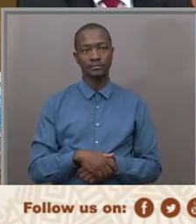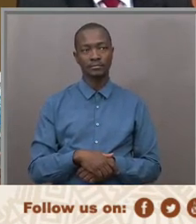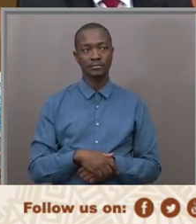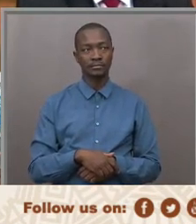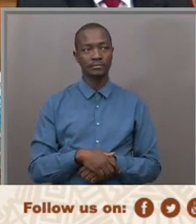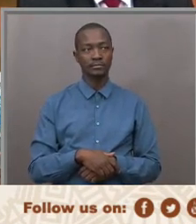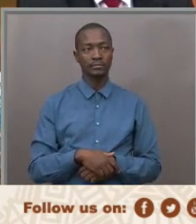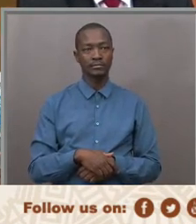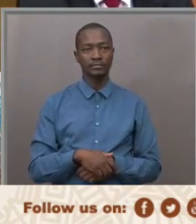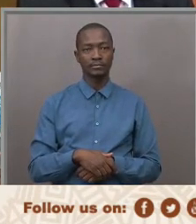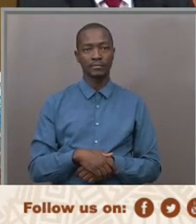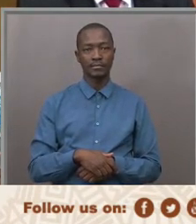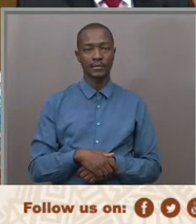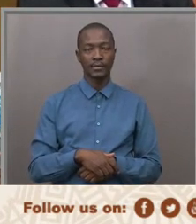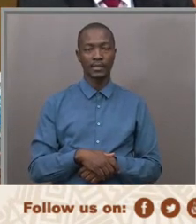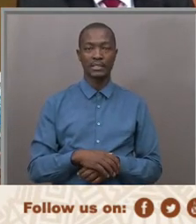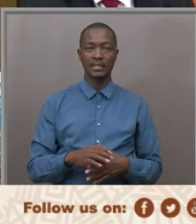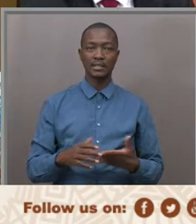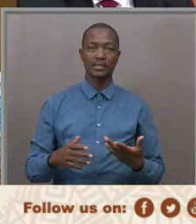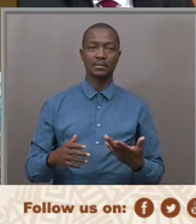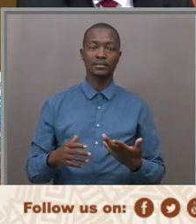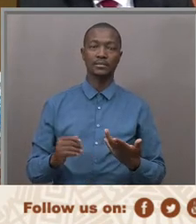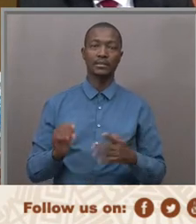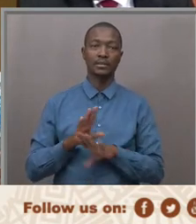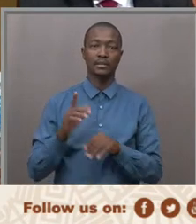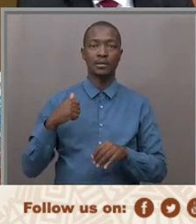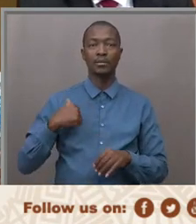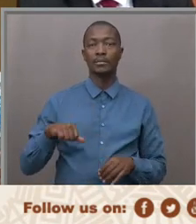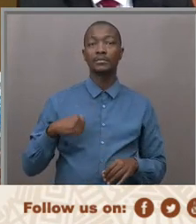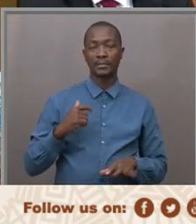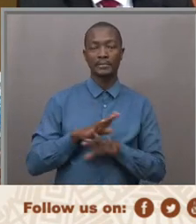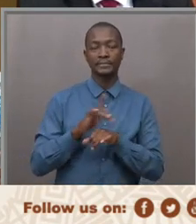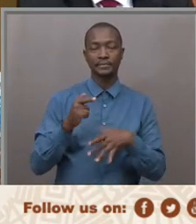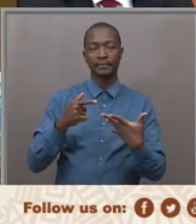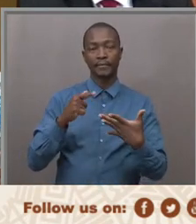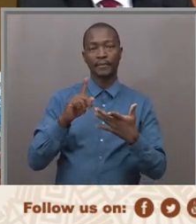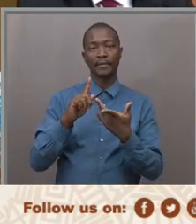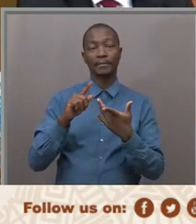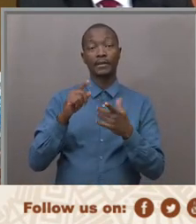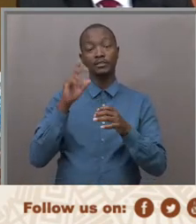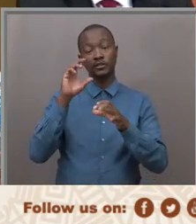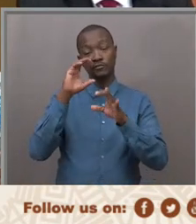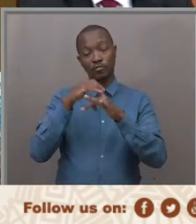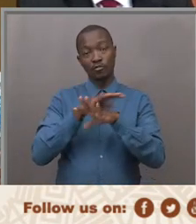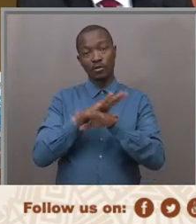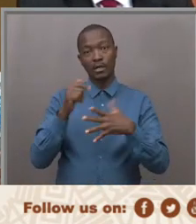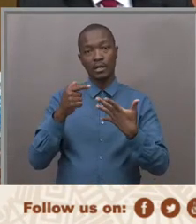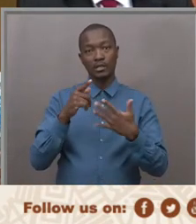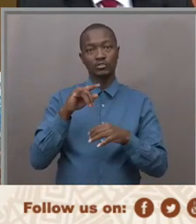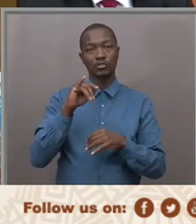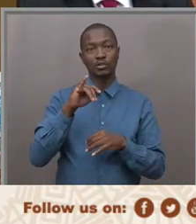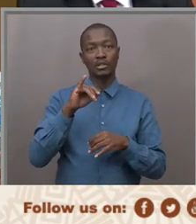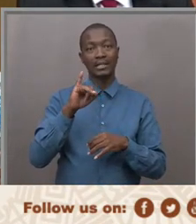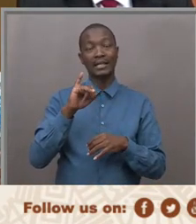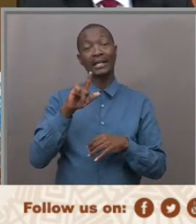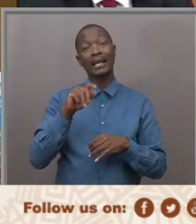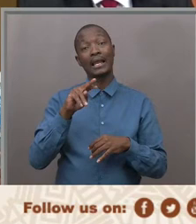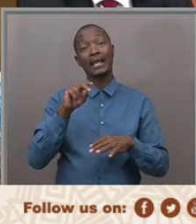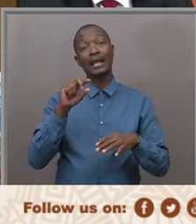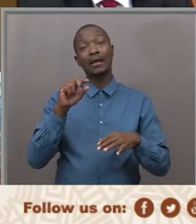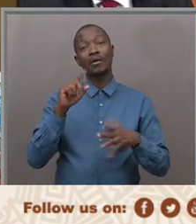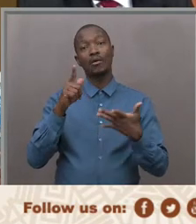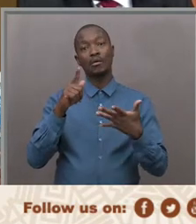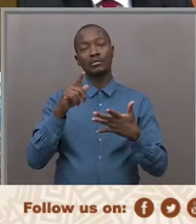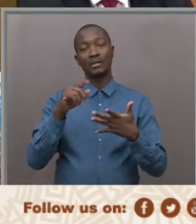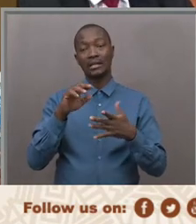So our municipalities must also focus on the issue of illegal land invasion. I've already said we are going